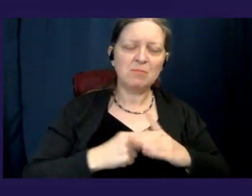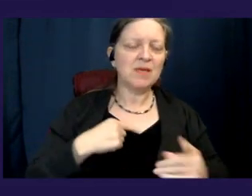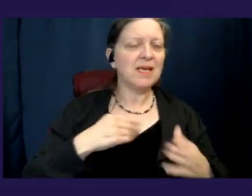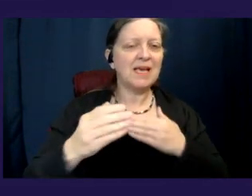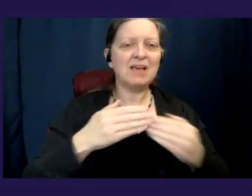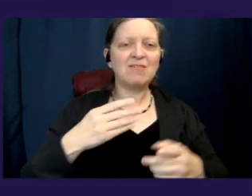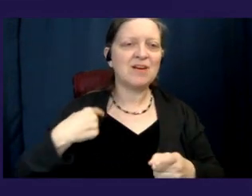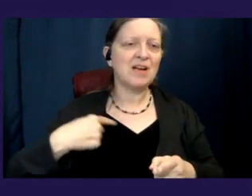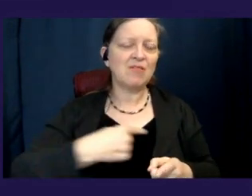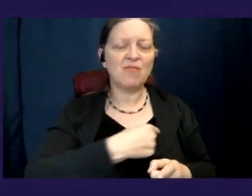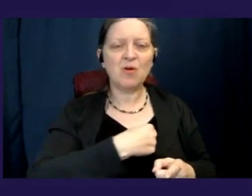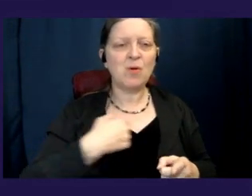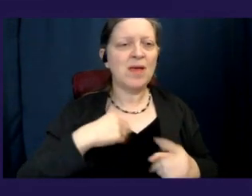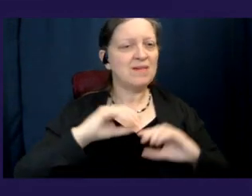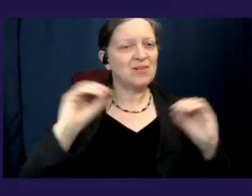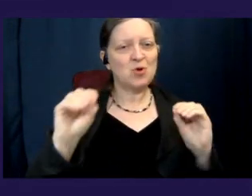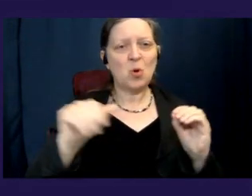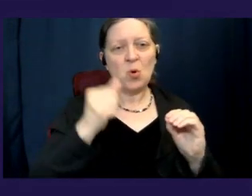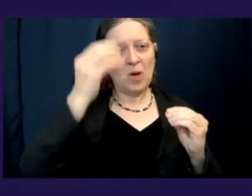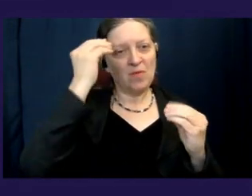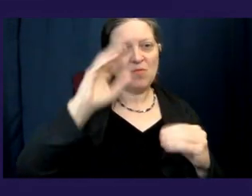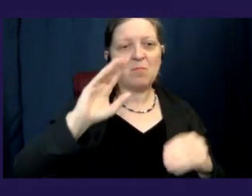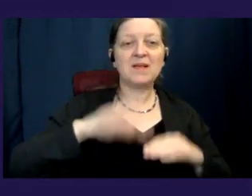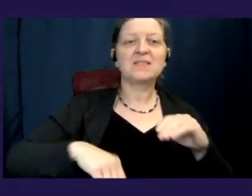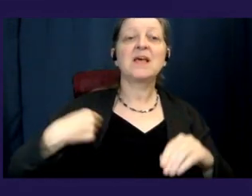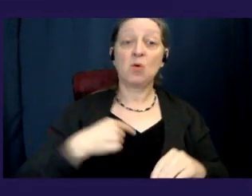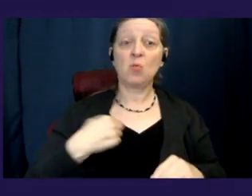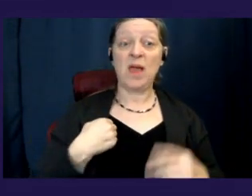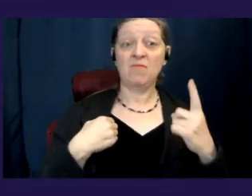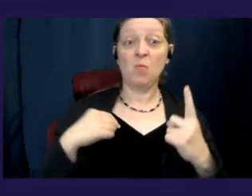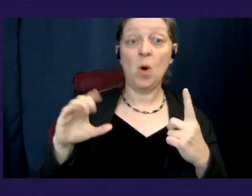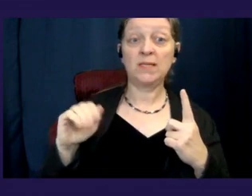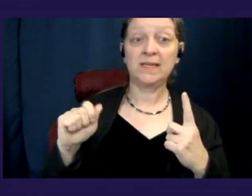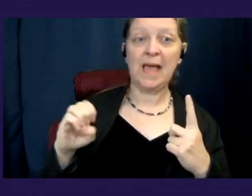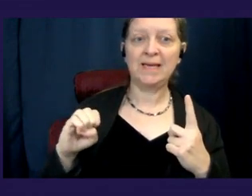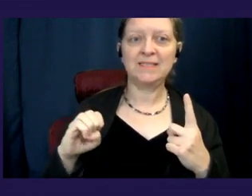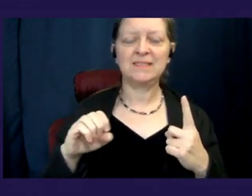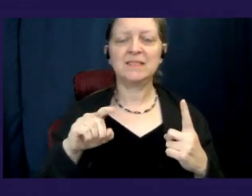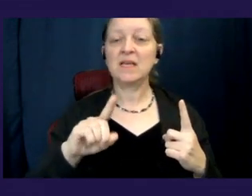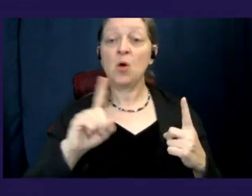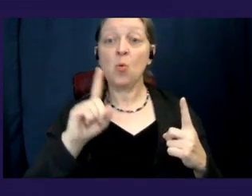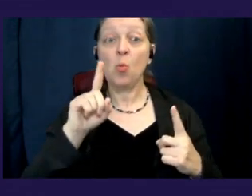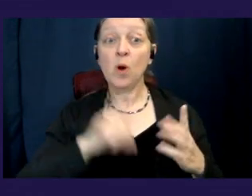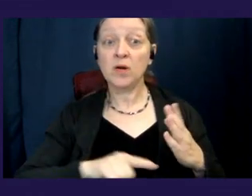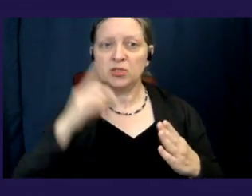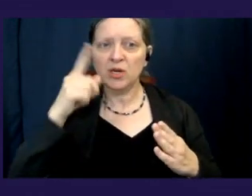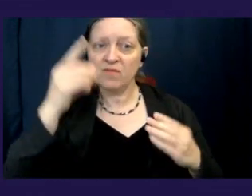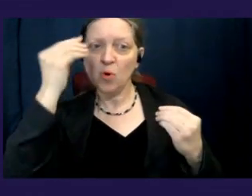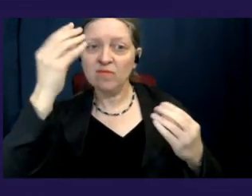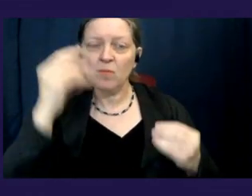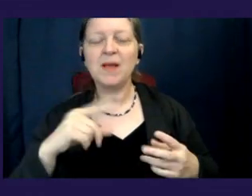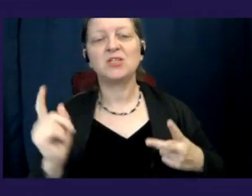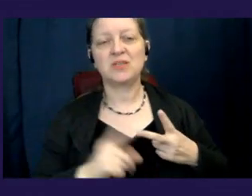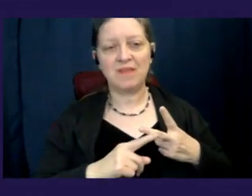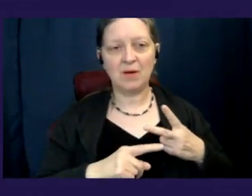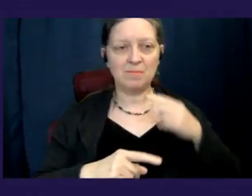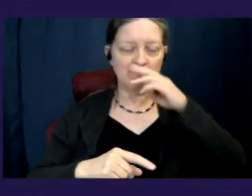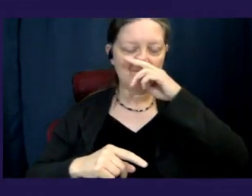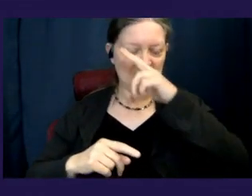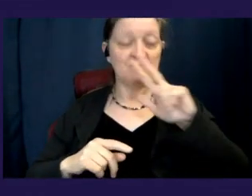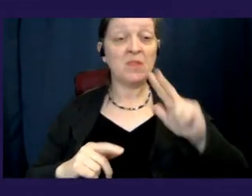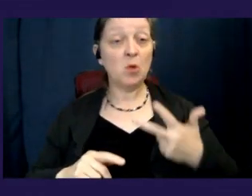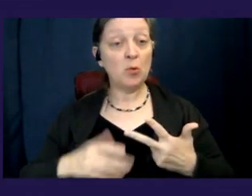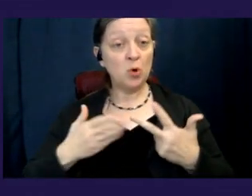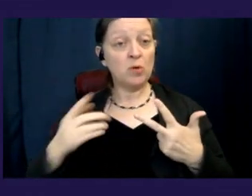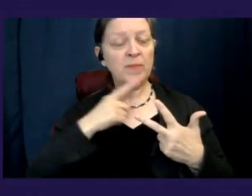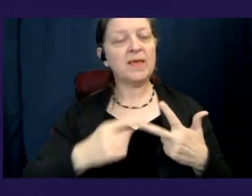have a concern about X, Y, or Z, and here's where you want to get information from. The third thing that I would say is two-way town hall communication. Even if you think it's the